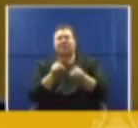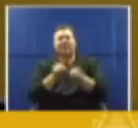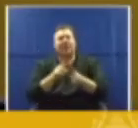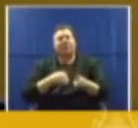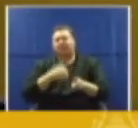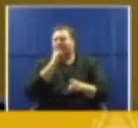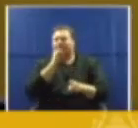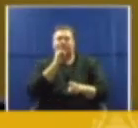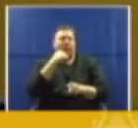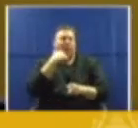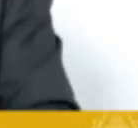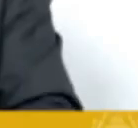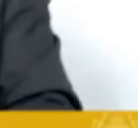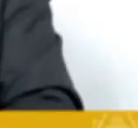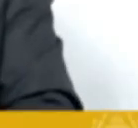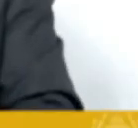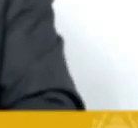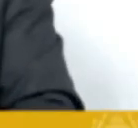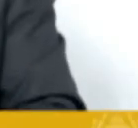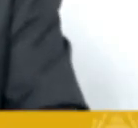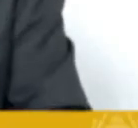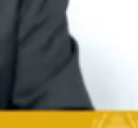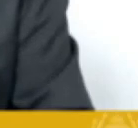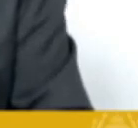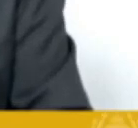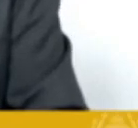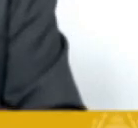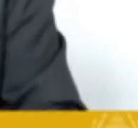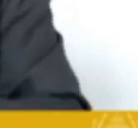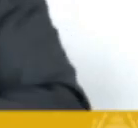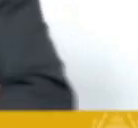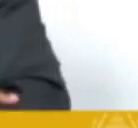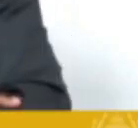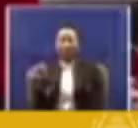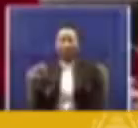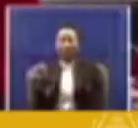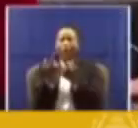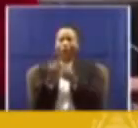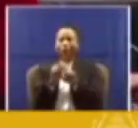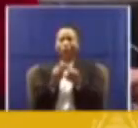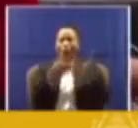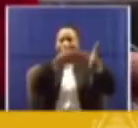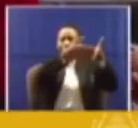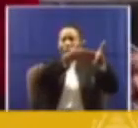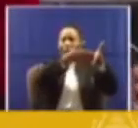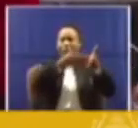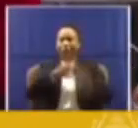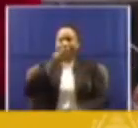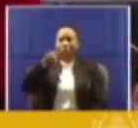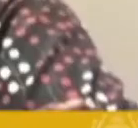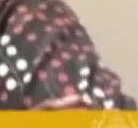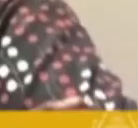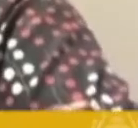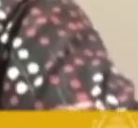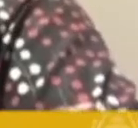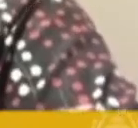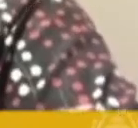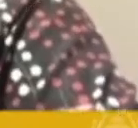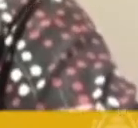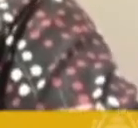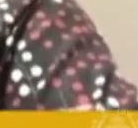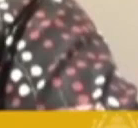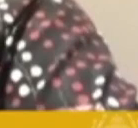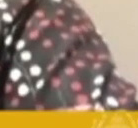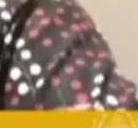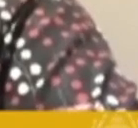with a person that is blatantly undermining the Parliament, undermining the institutions in our country, undermining the people of our